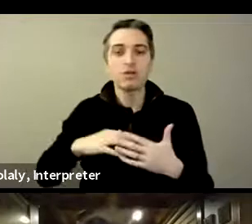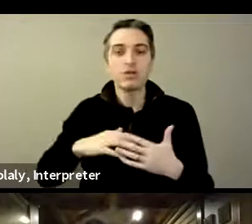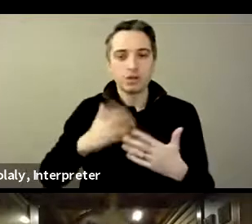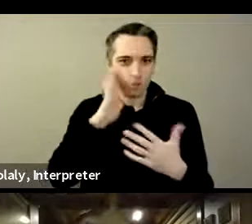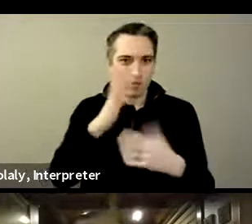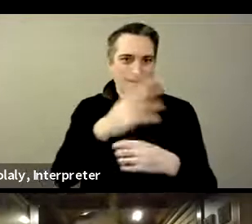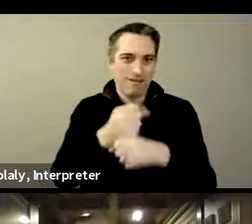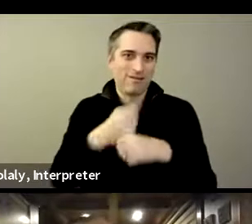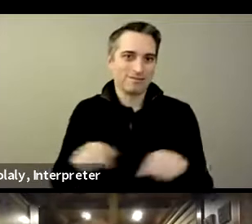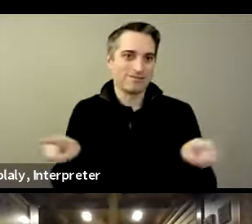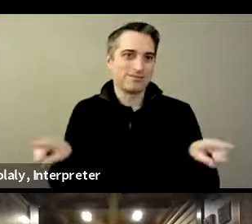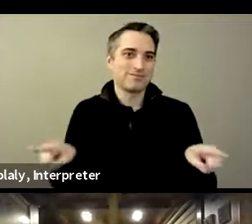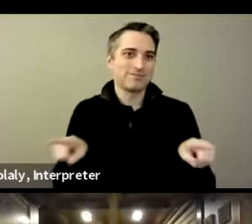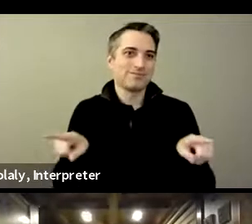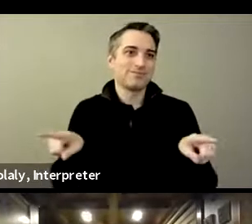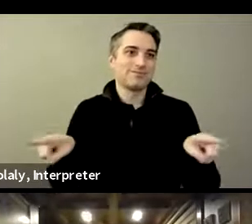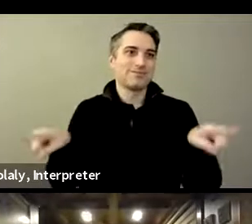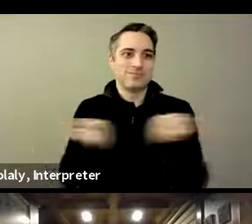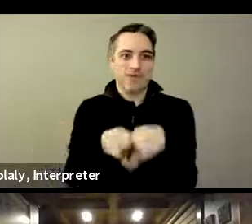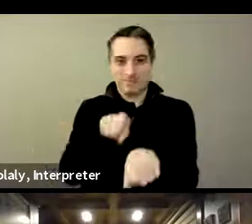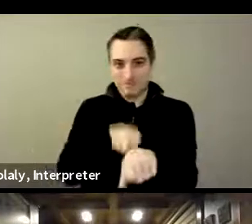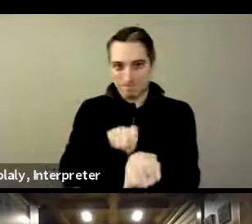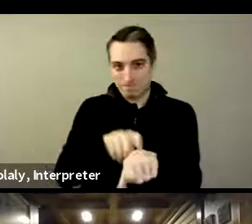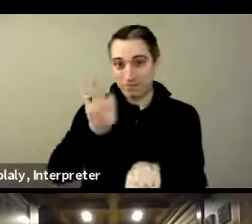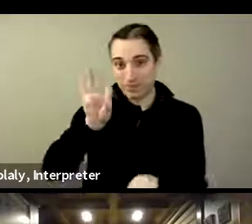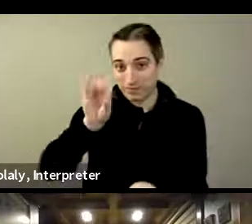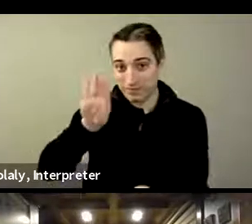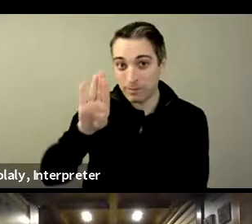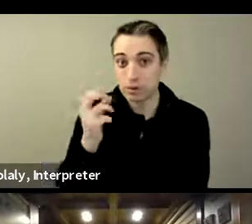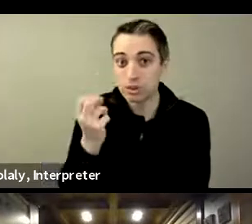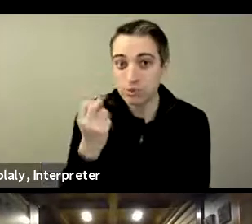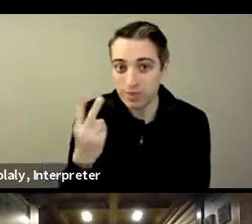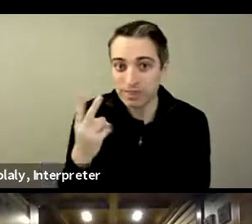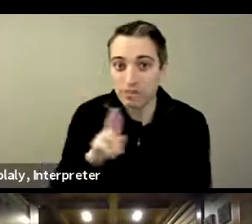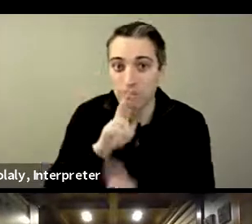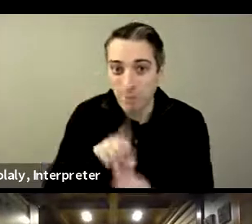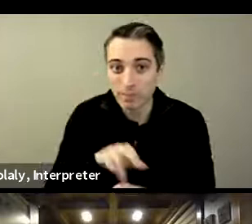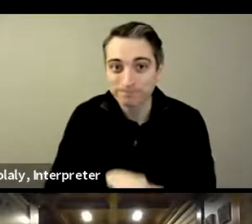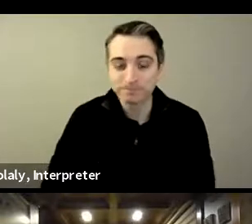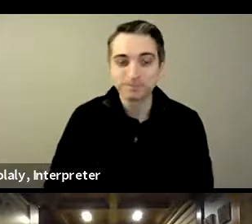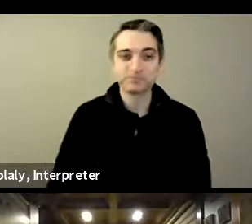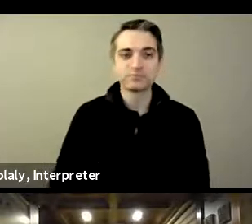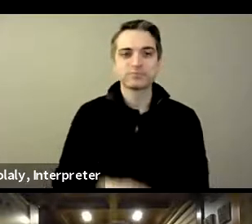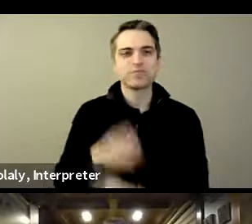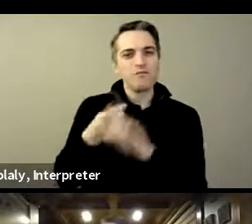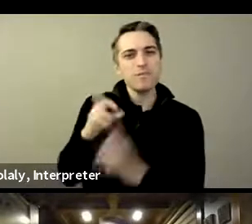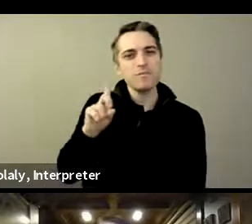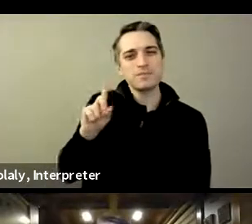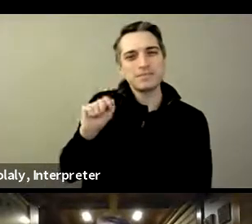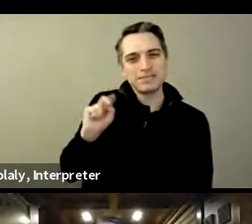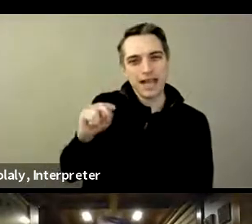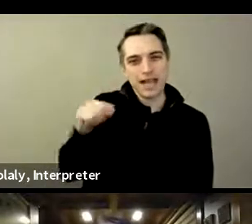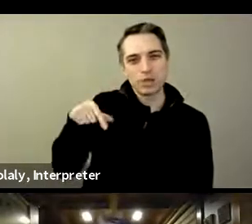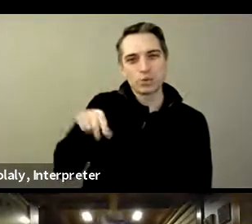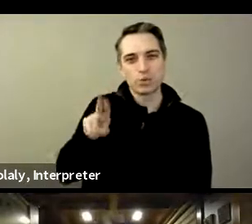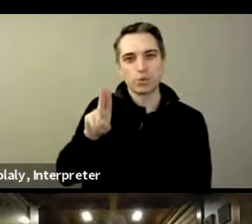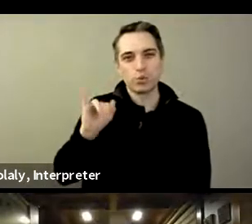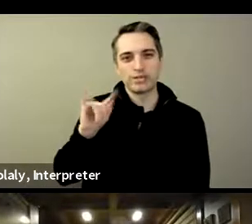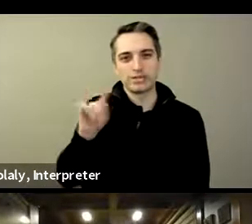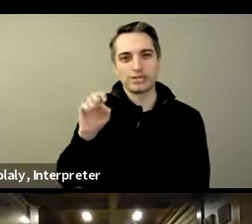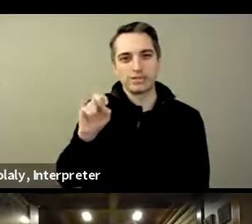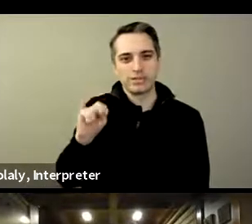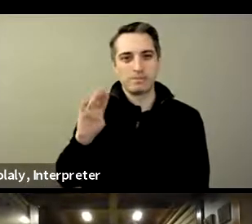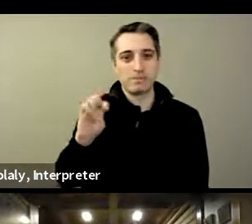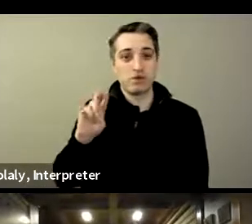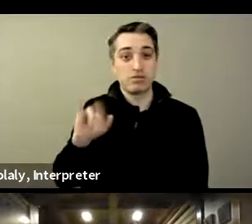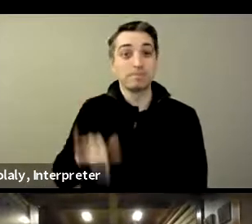same time as you receive the February 12th report. Thank you. Okay. Any other questions or comments from anyone?